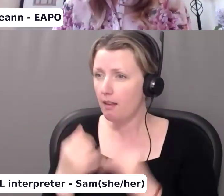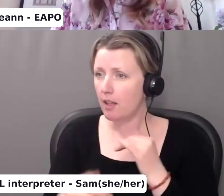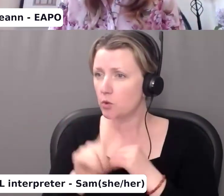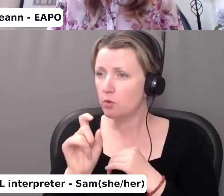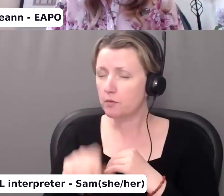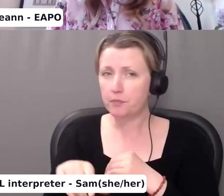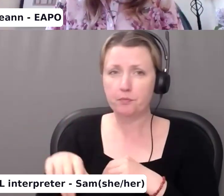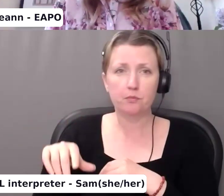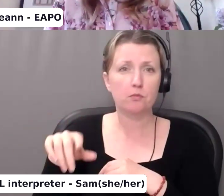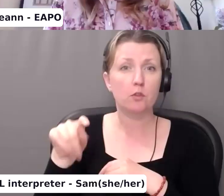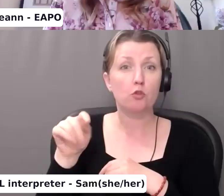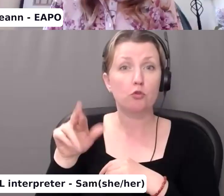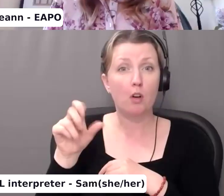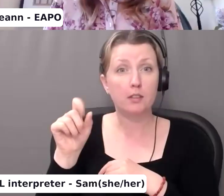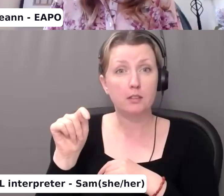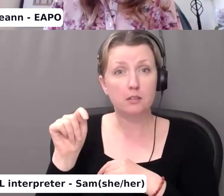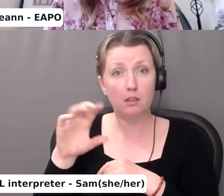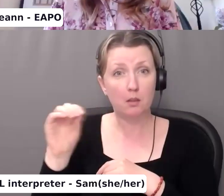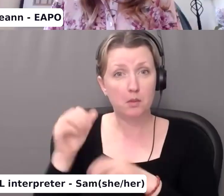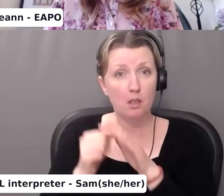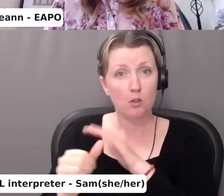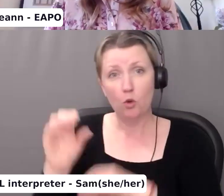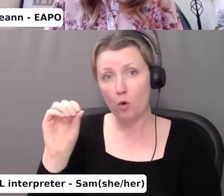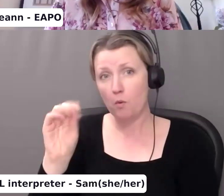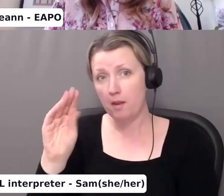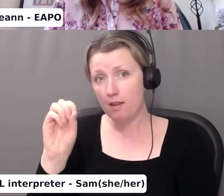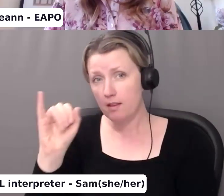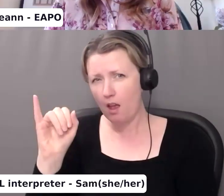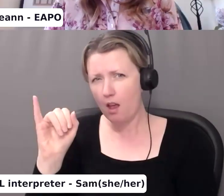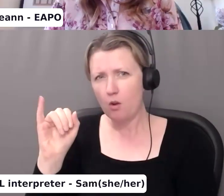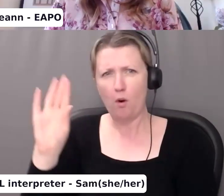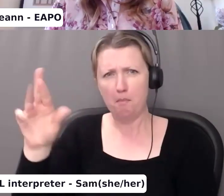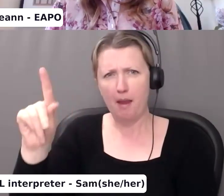under OBSI? Do they fall under that, or is it just banks?